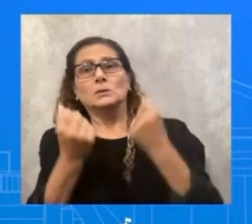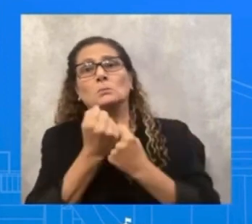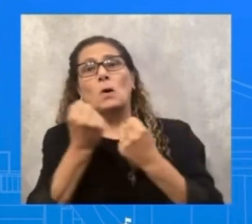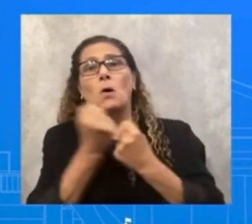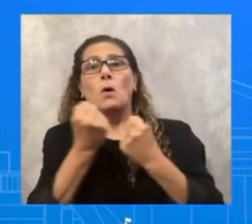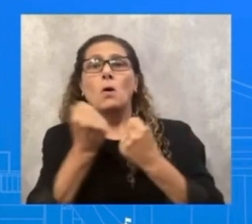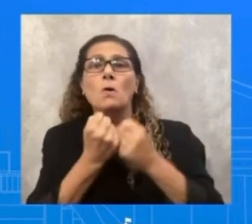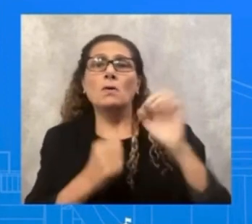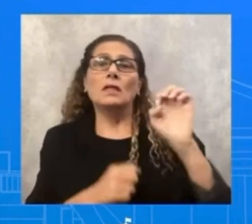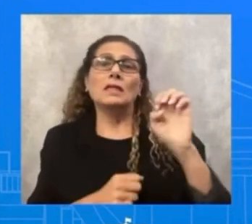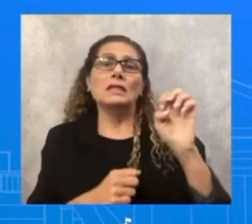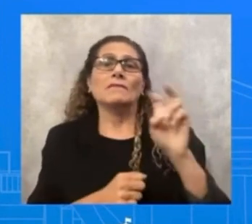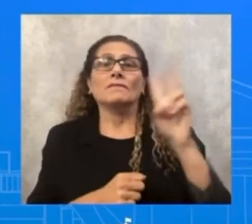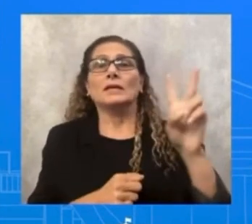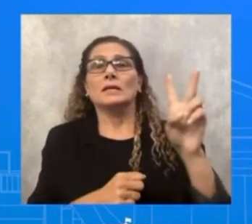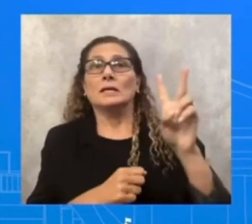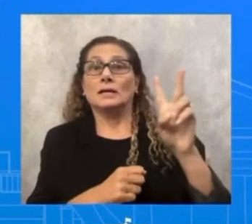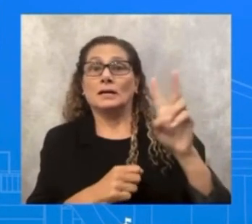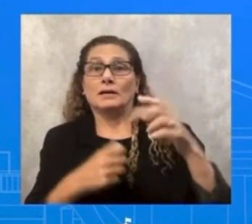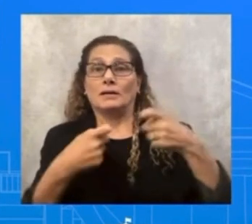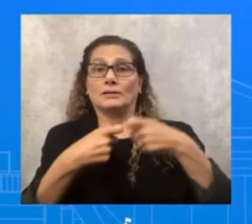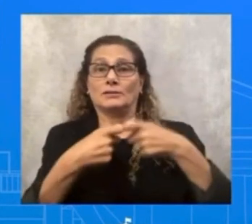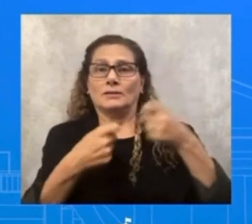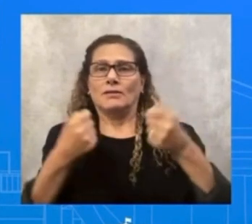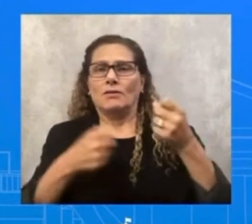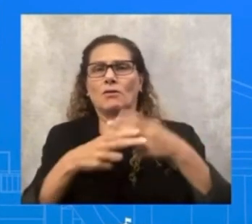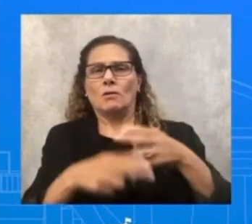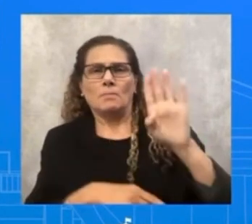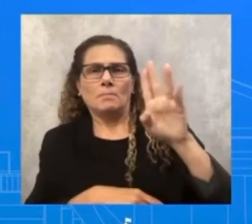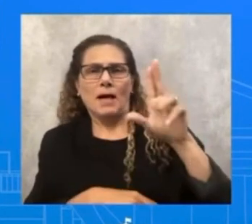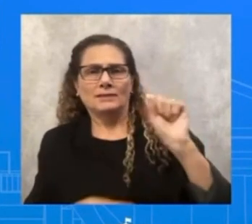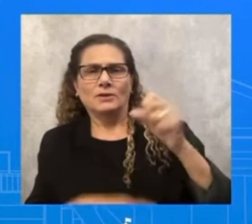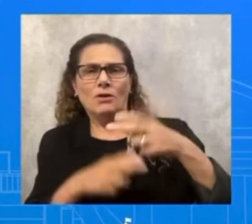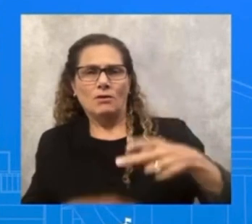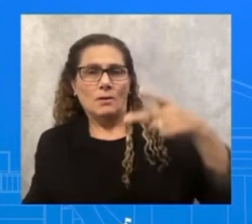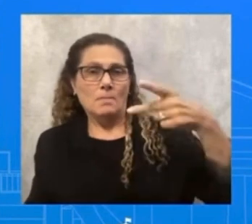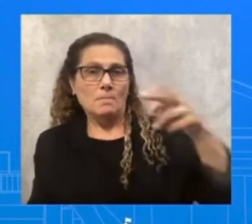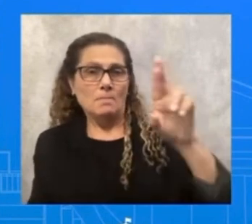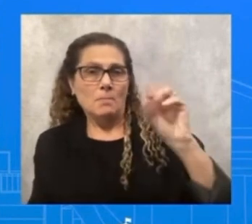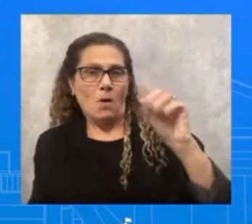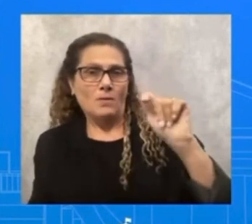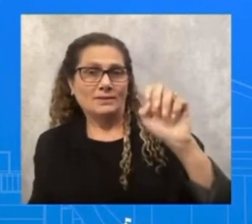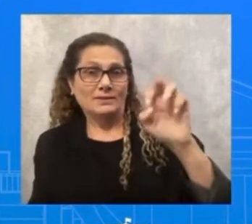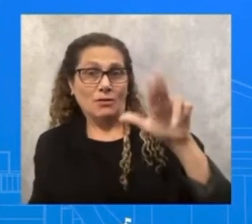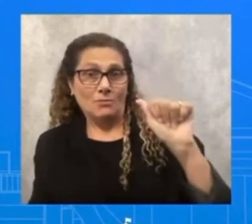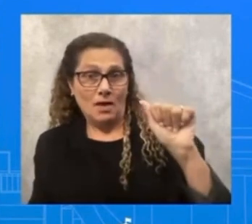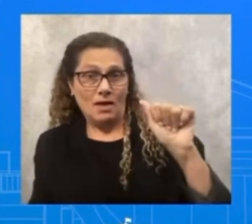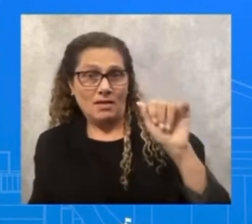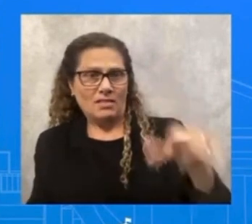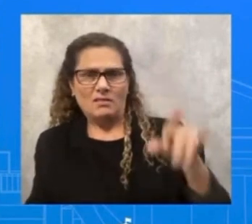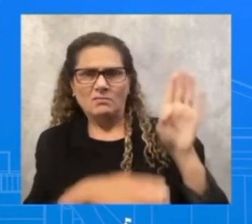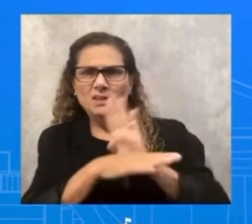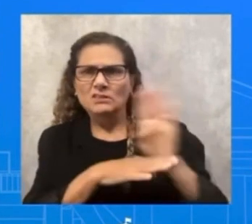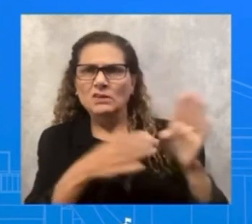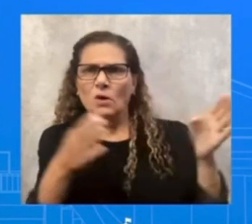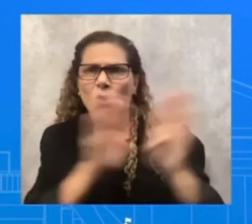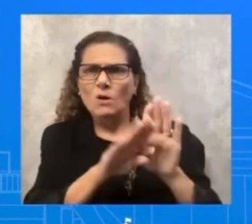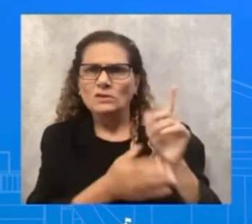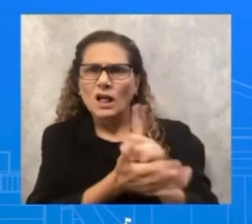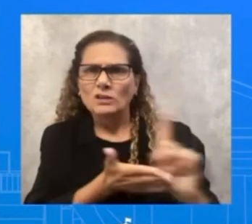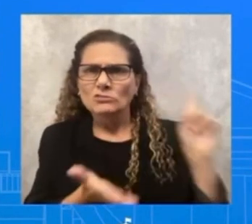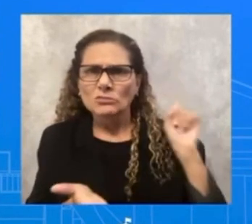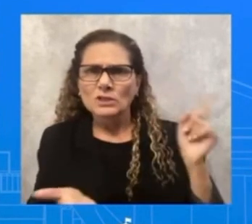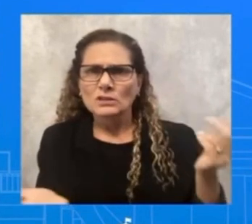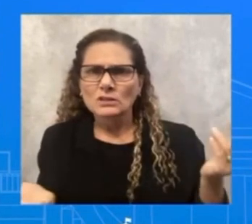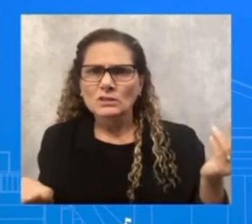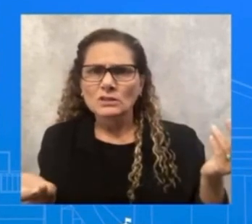manufacturer, Proterra, but it went out of business last week. So I'm wondering if you can speak to some of the safeguards and steps that you've